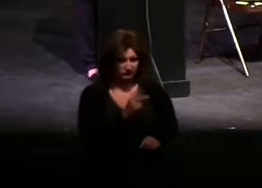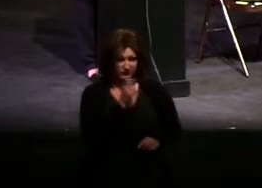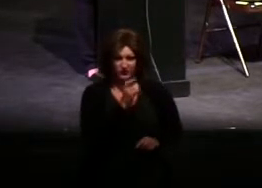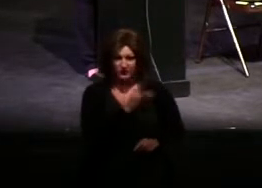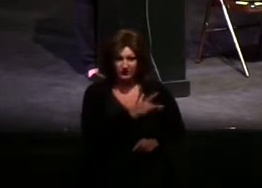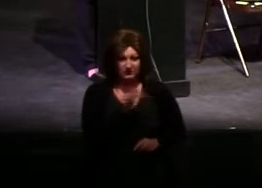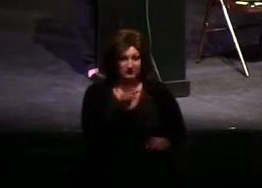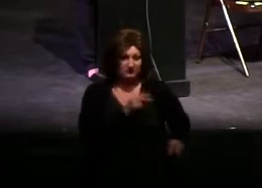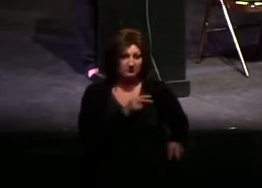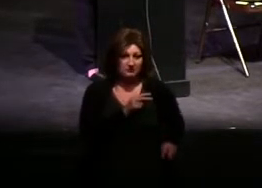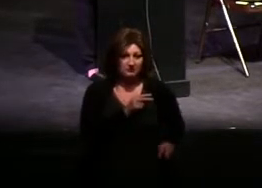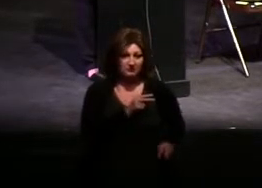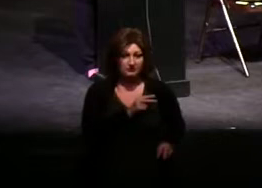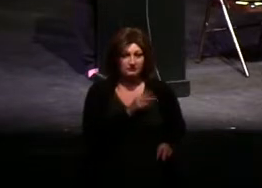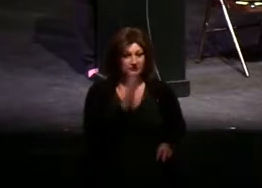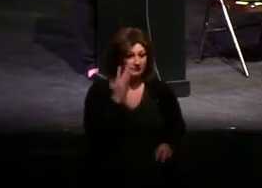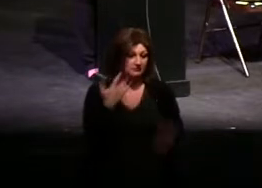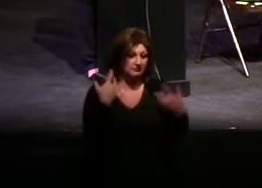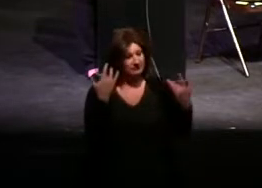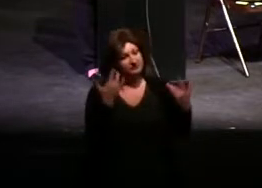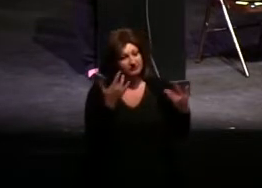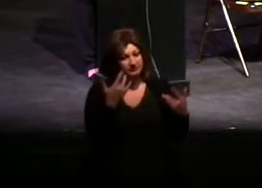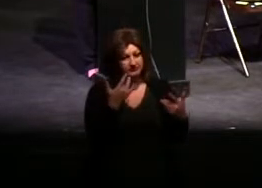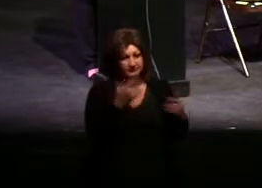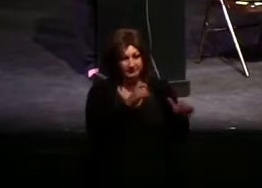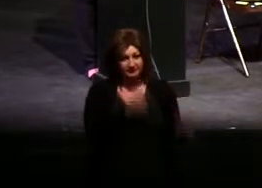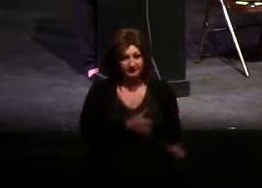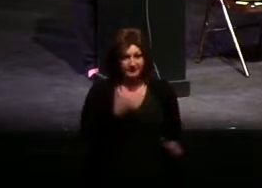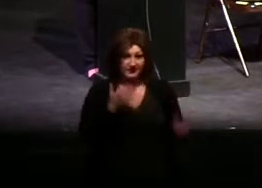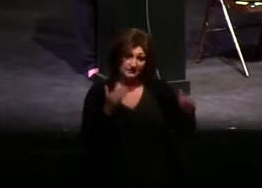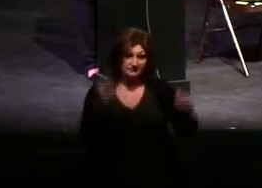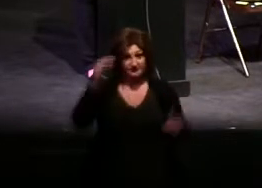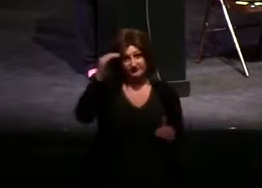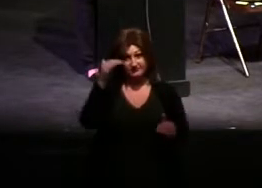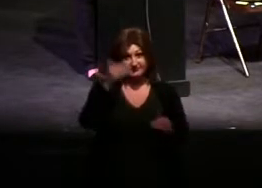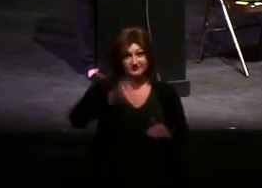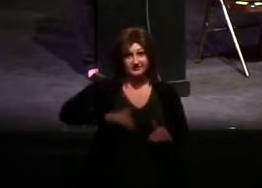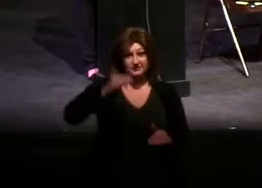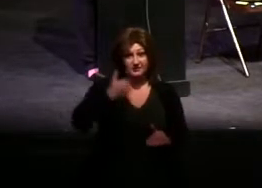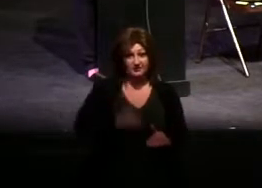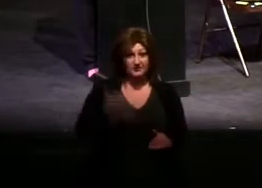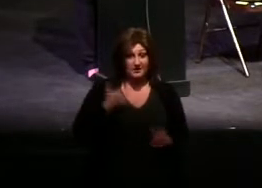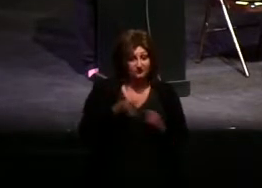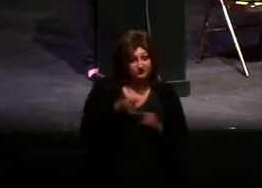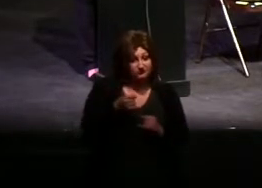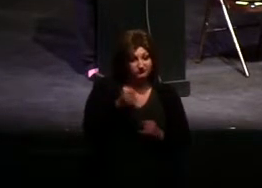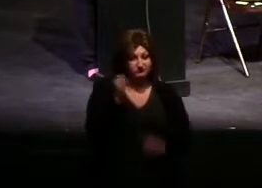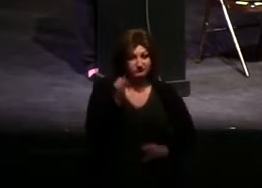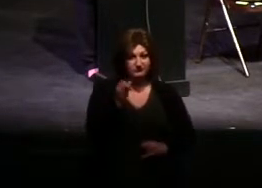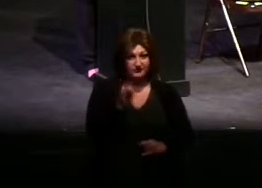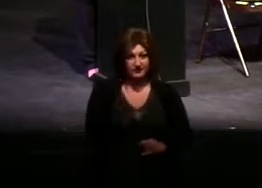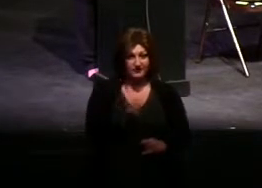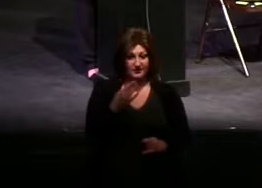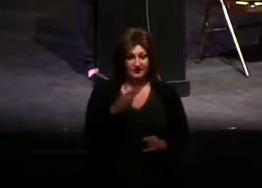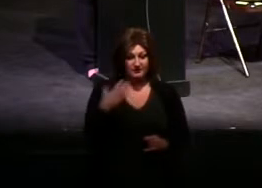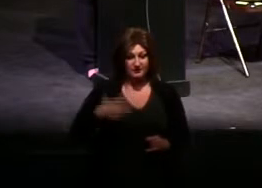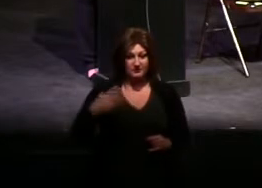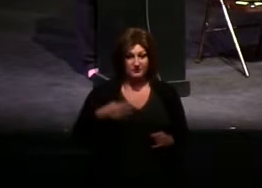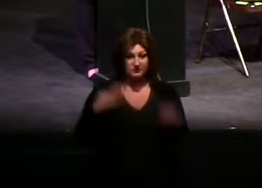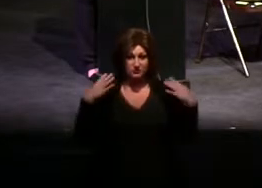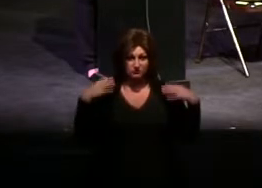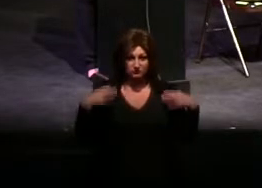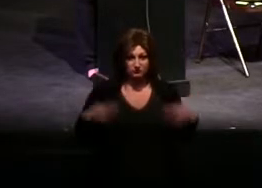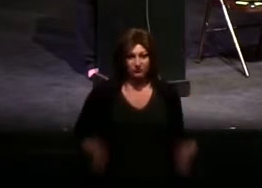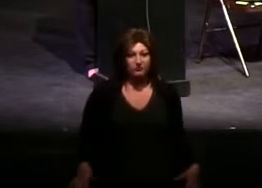into. "Hey, darling," he says. He's a head taller than I am and so lean and rangy that the blue satin shirt hangs from